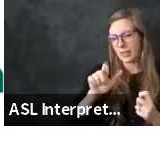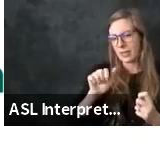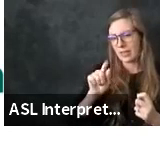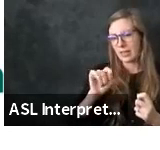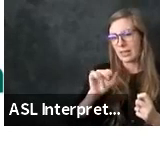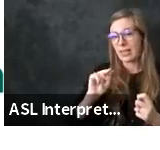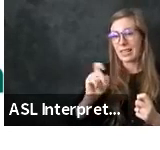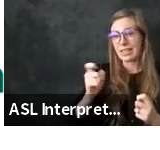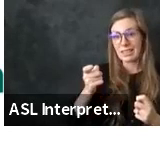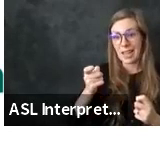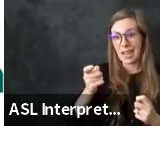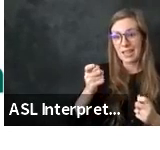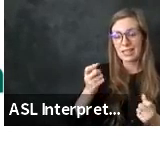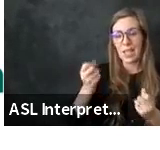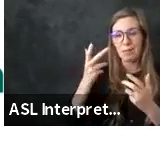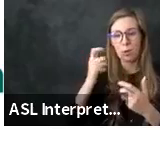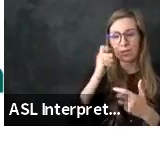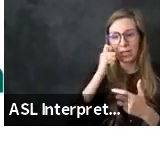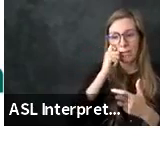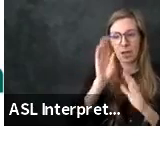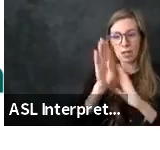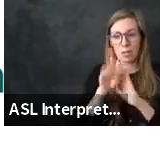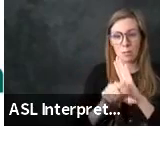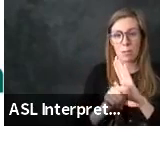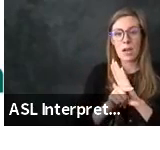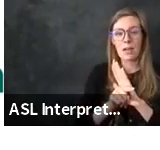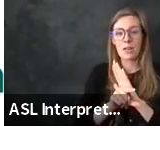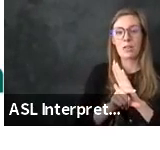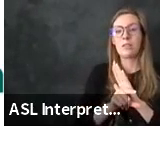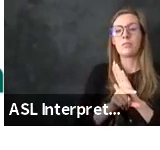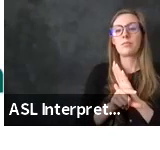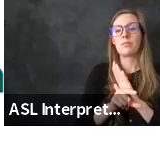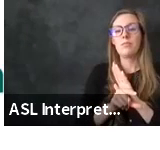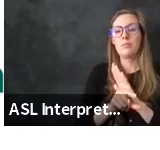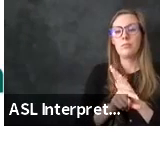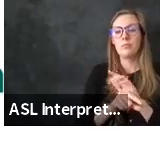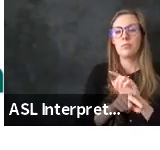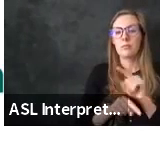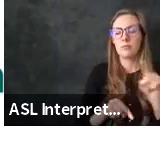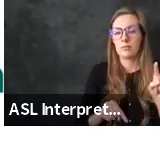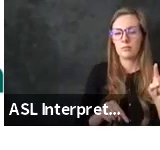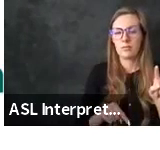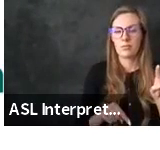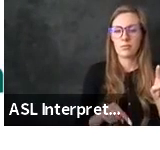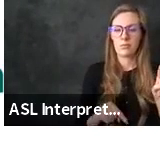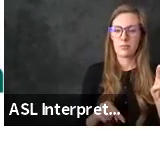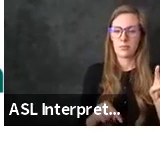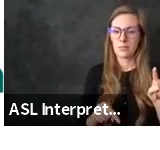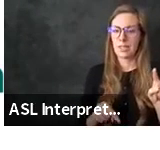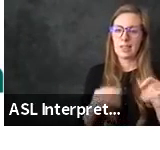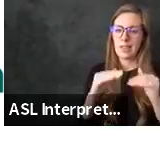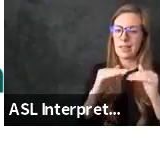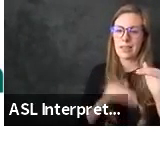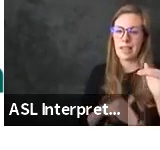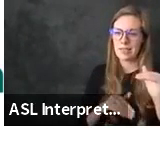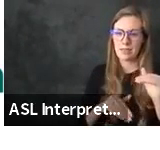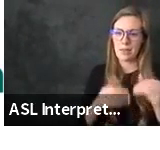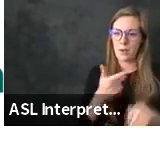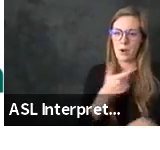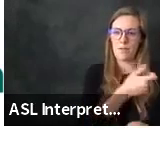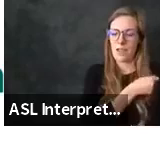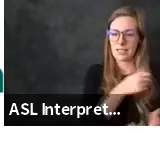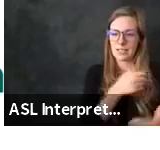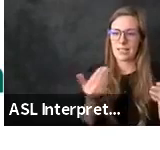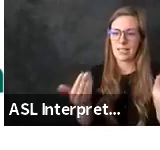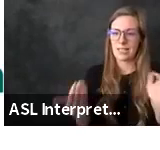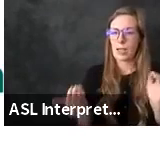and multiracial racial ethnic groups, that a smaller proportion is vaccinated as compared to